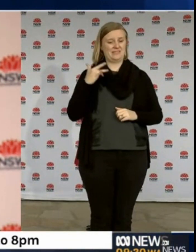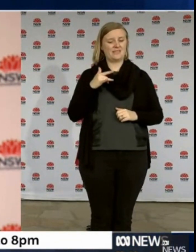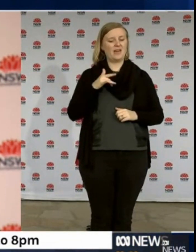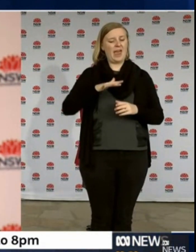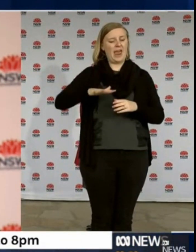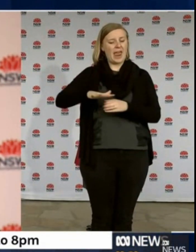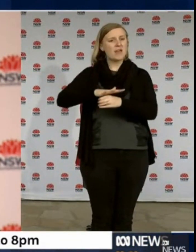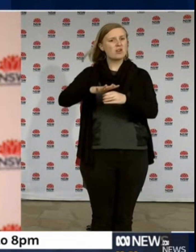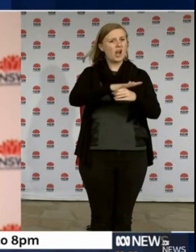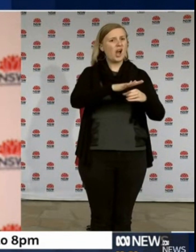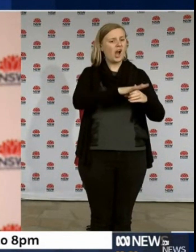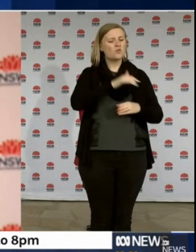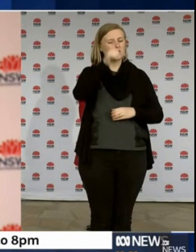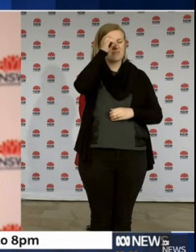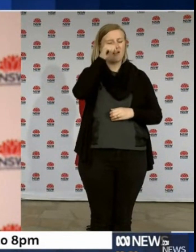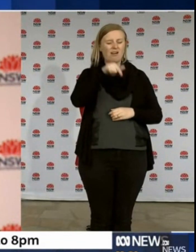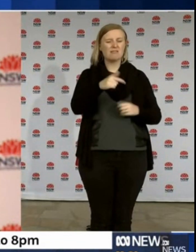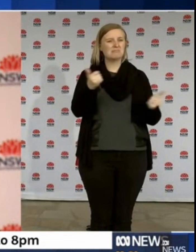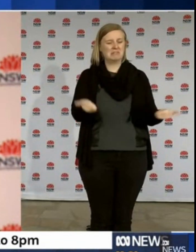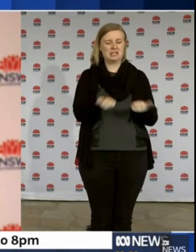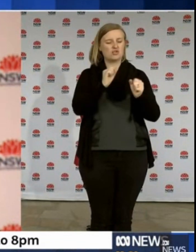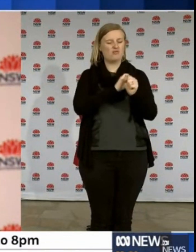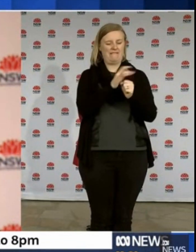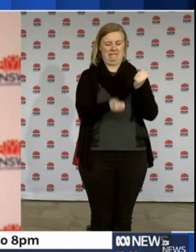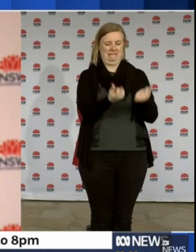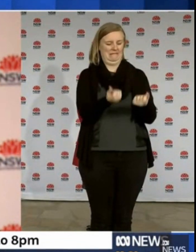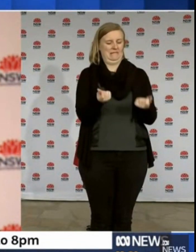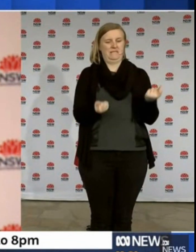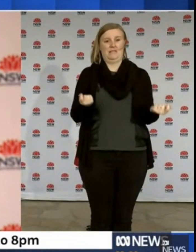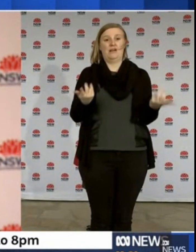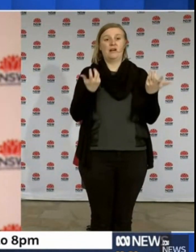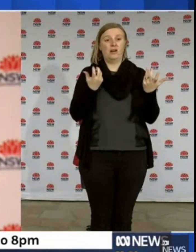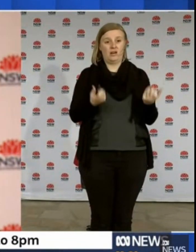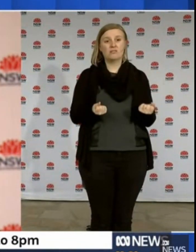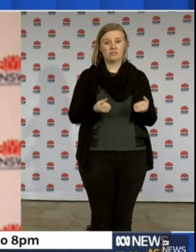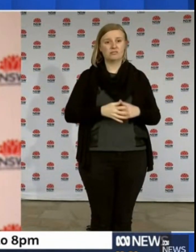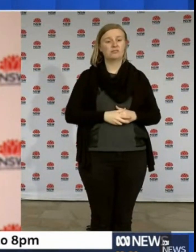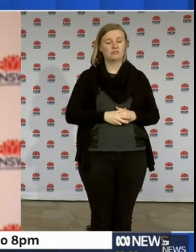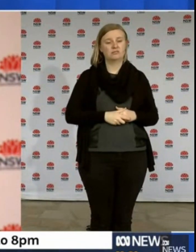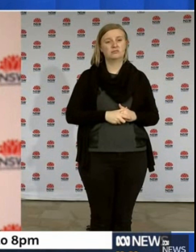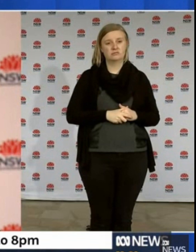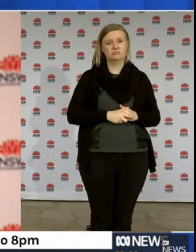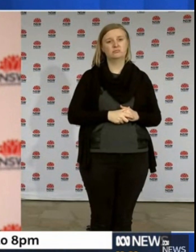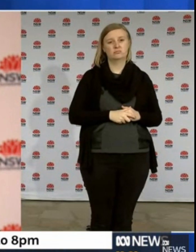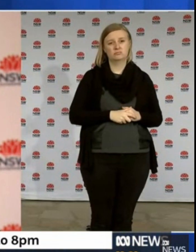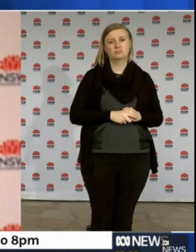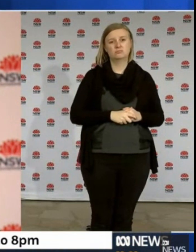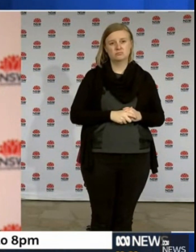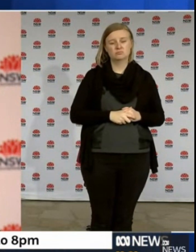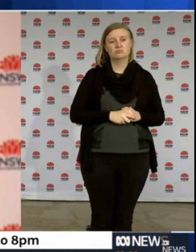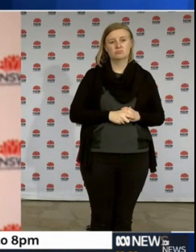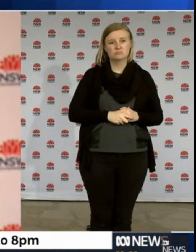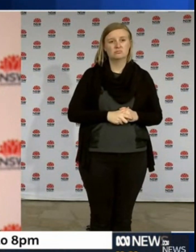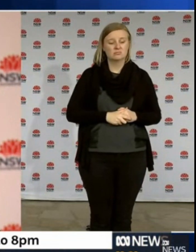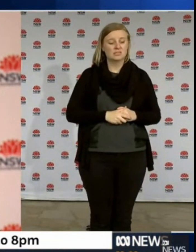areas and the LGAs that we've known have been associated with transmission. I think a large number of people frequent a large number